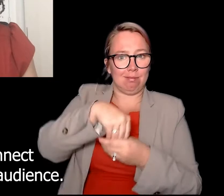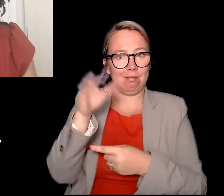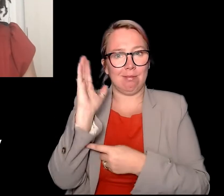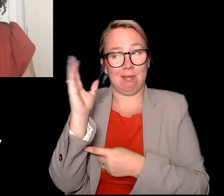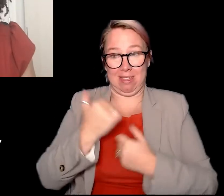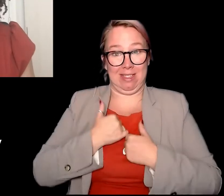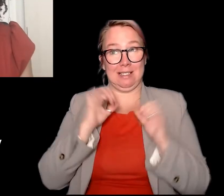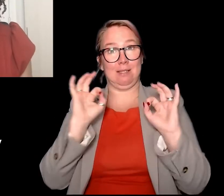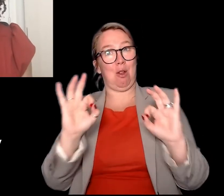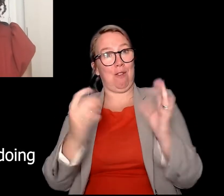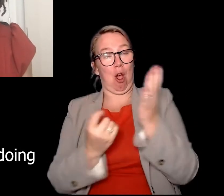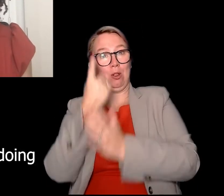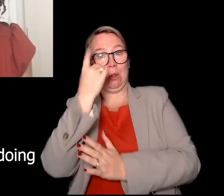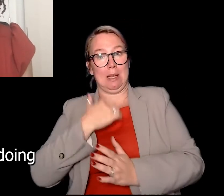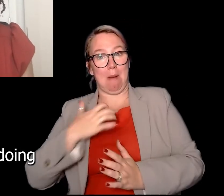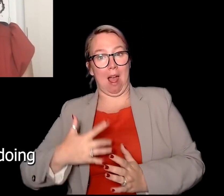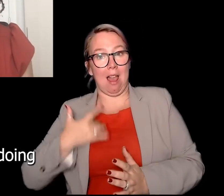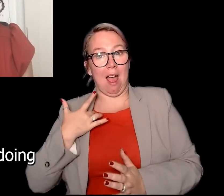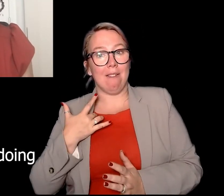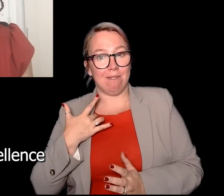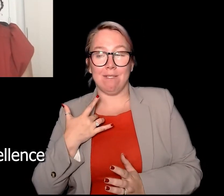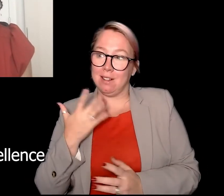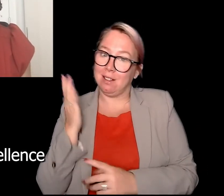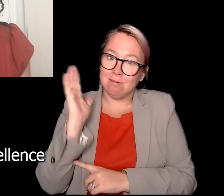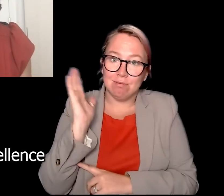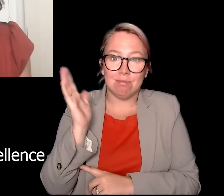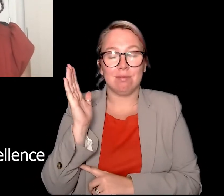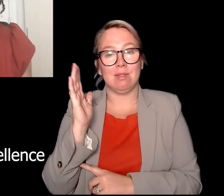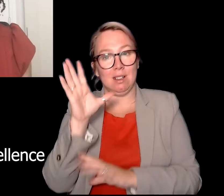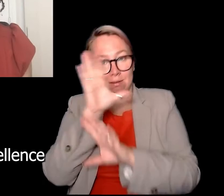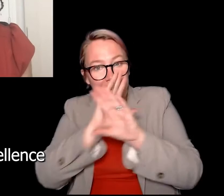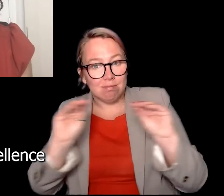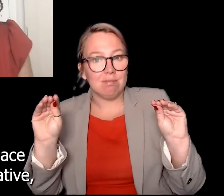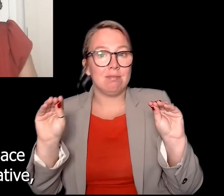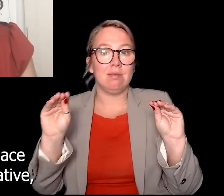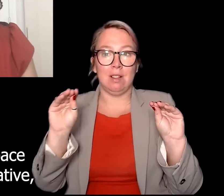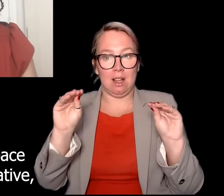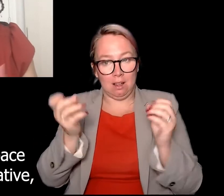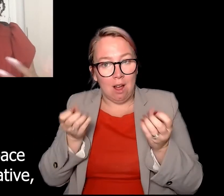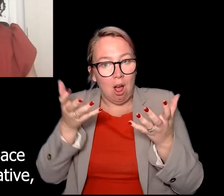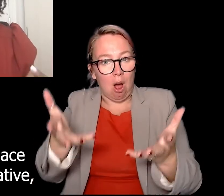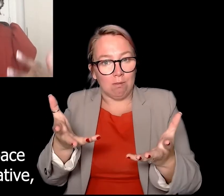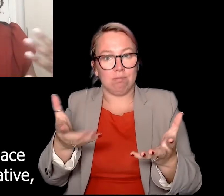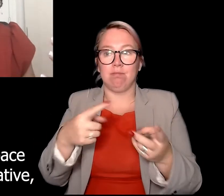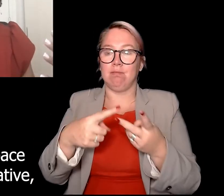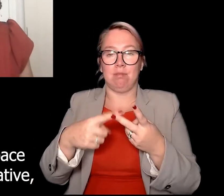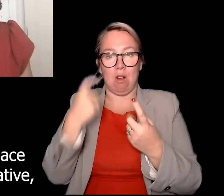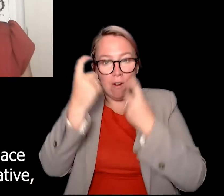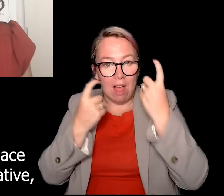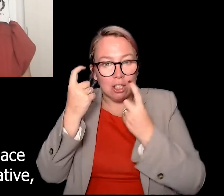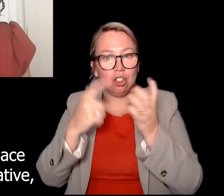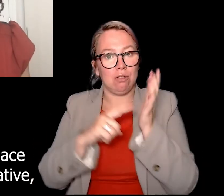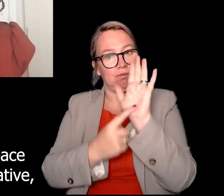your audience. It's really my honor. This is what I want to be doing with my life when I am striving for excellence in my role. It's primarily to make space and be